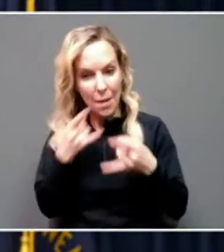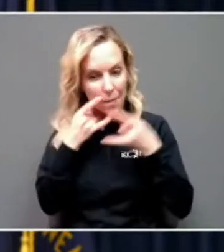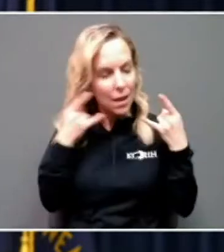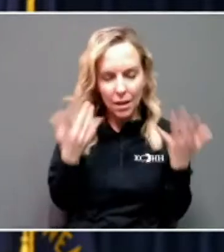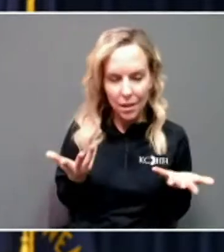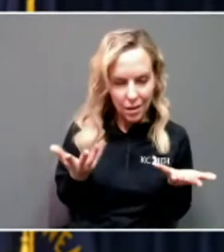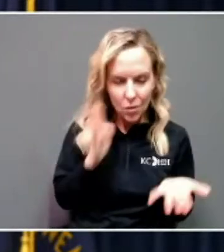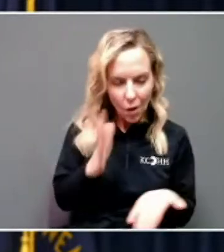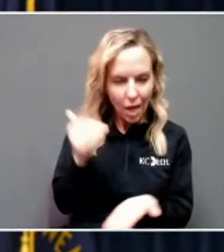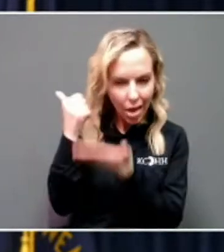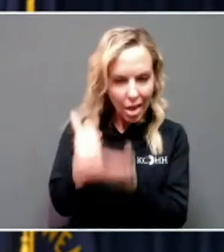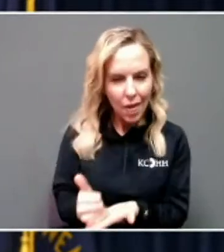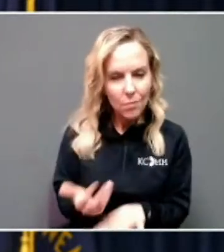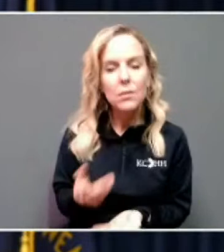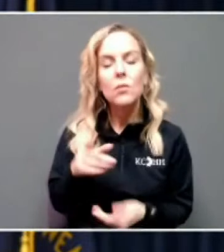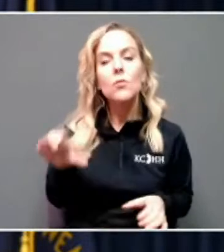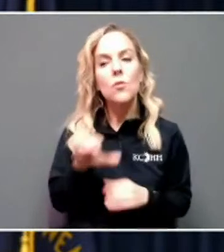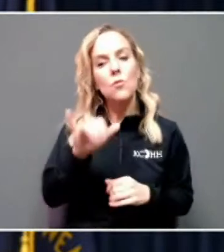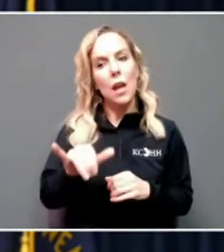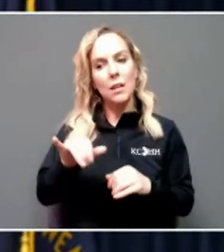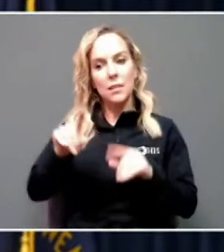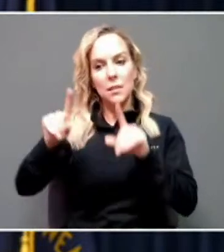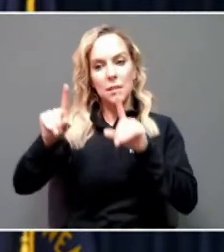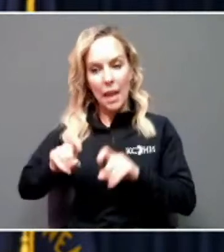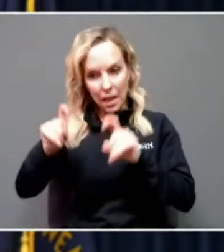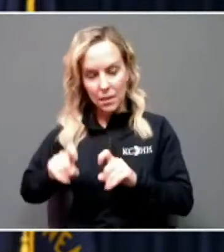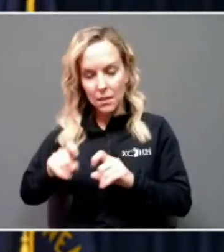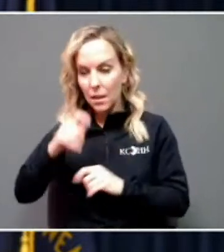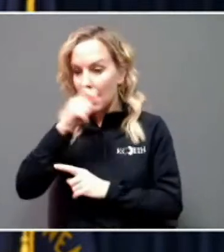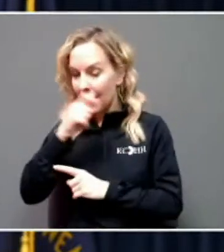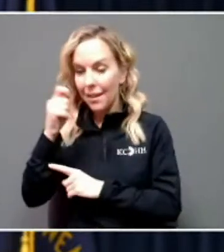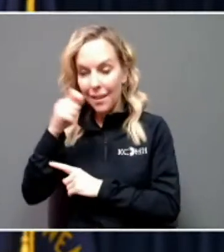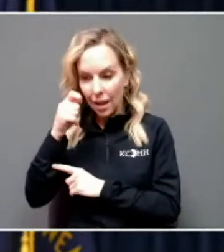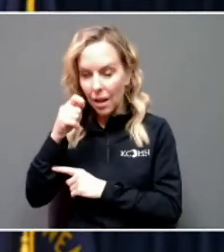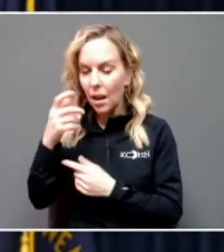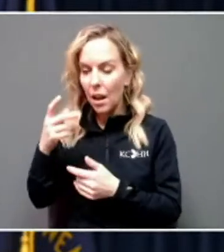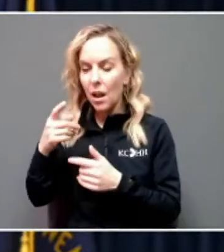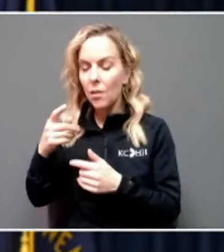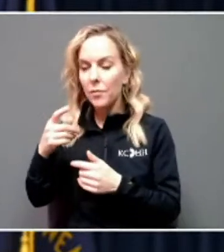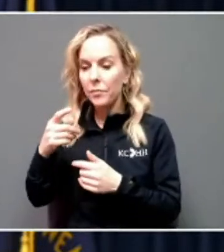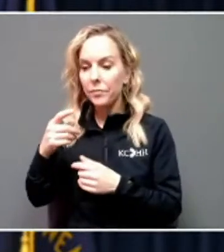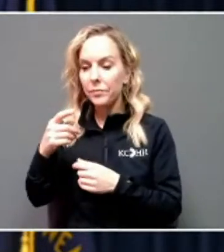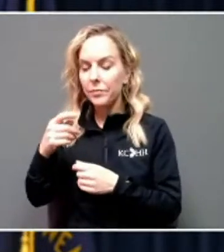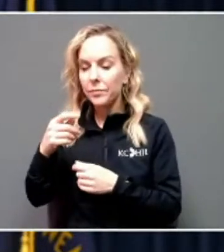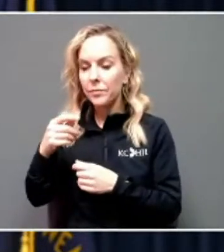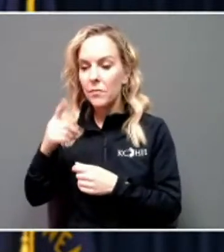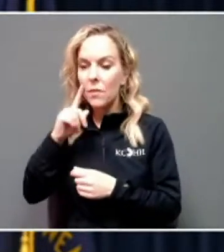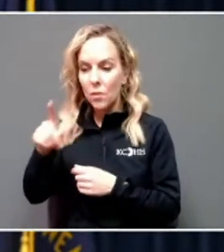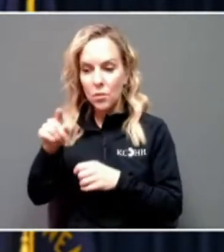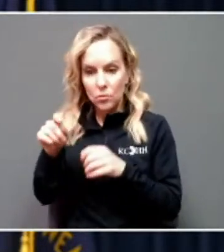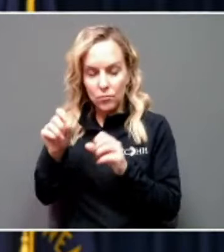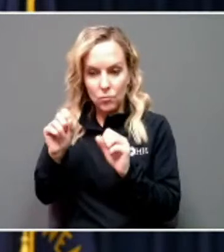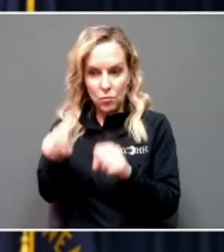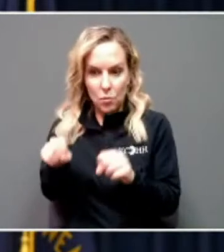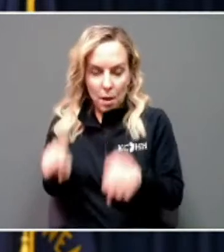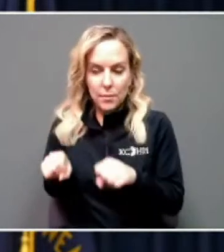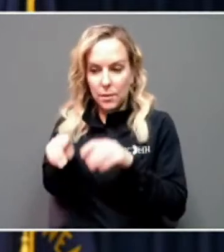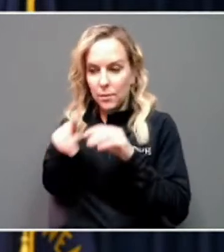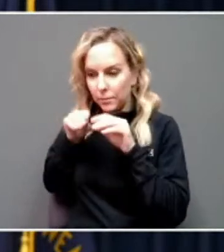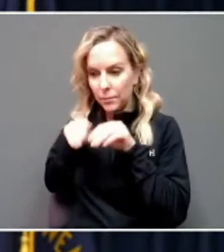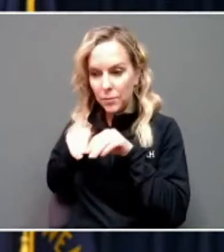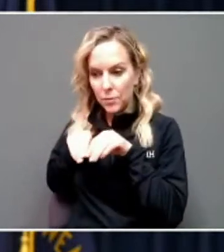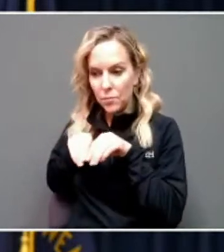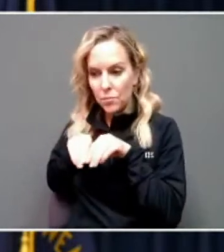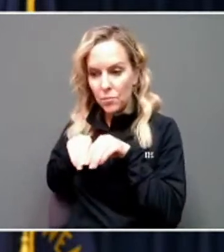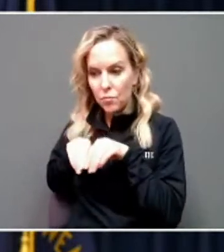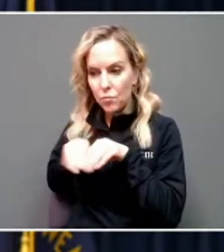are doing those tests, somebody could have spread the virus to others, and others that